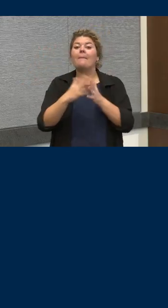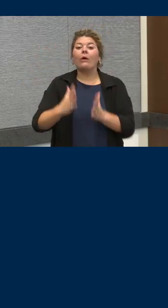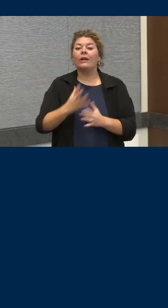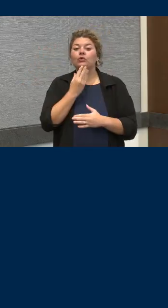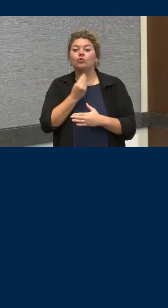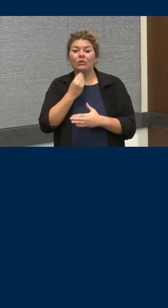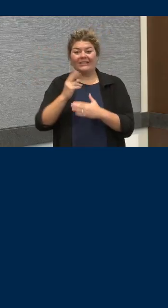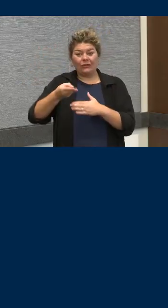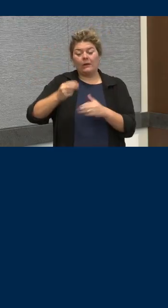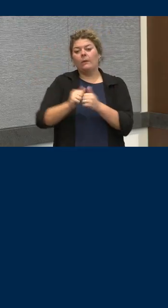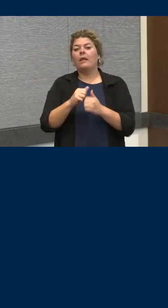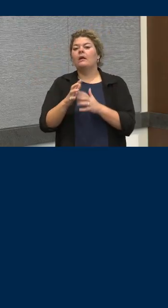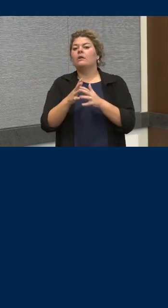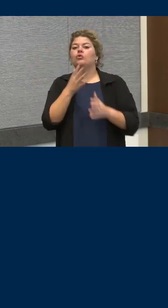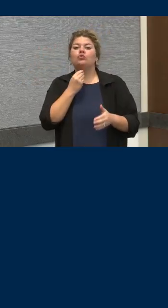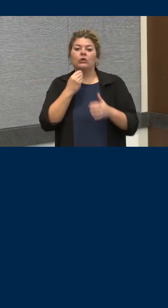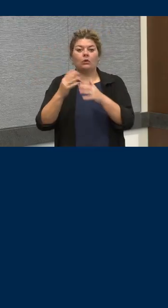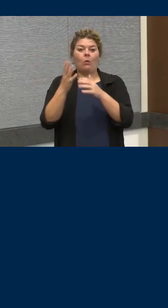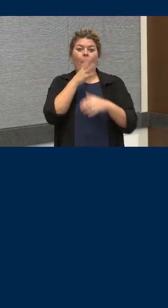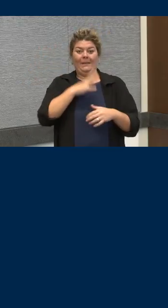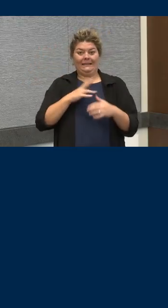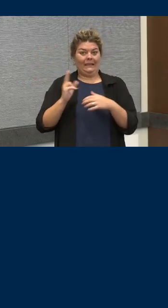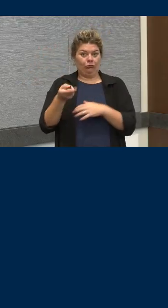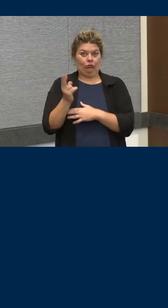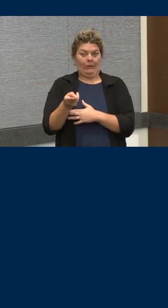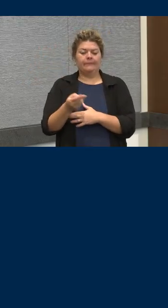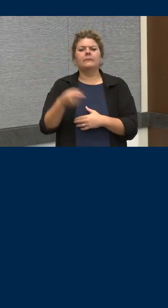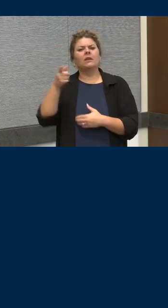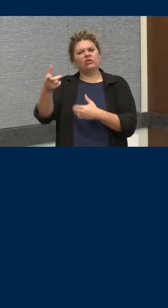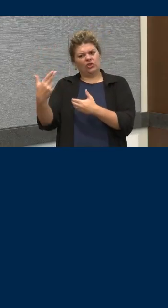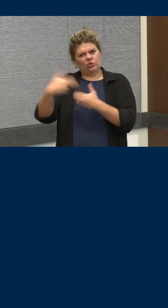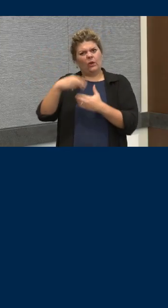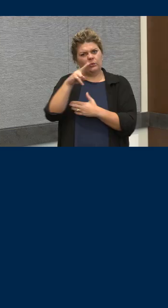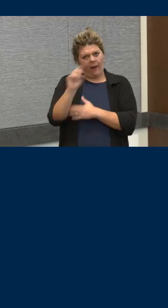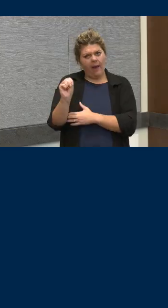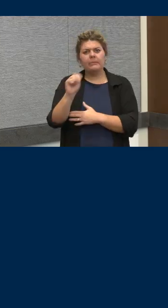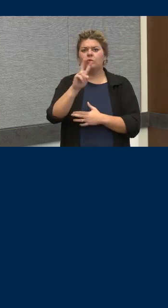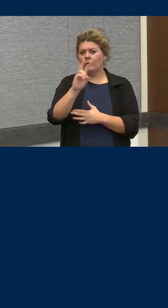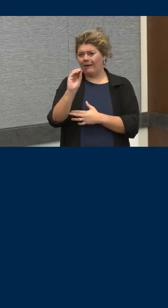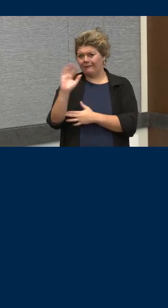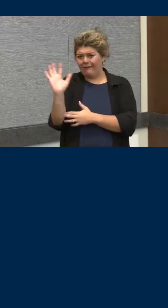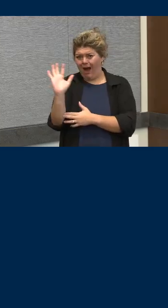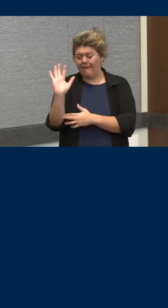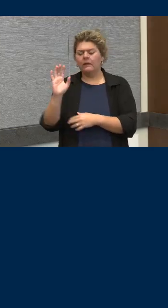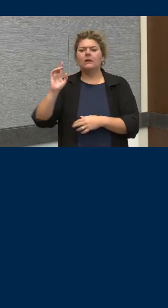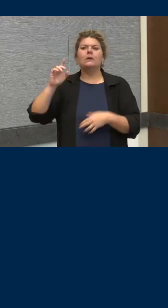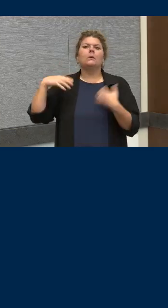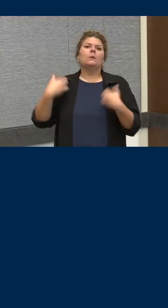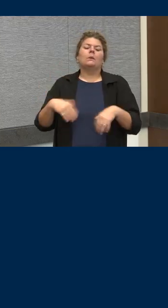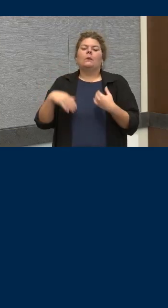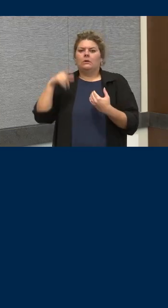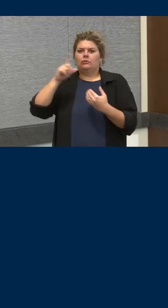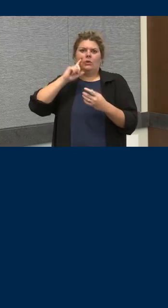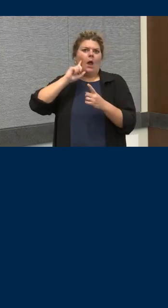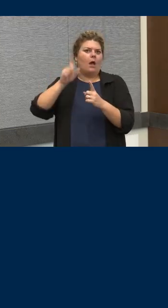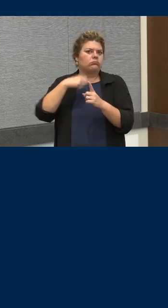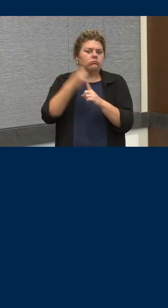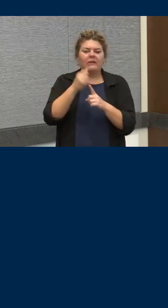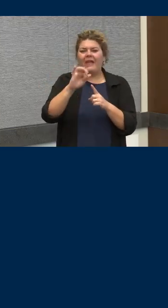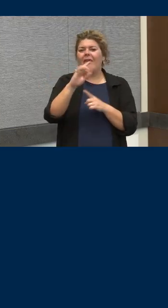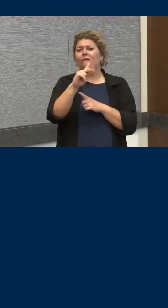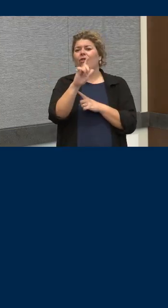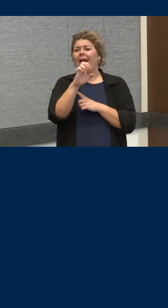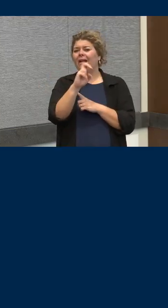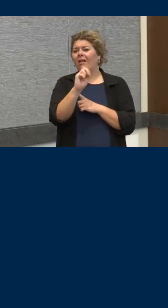and Jewish women's history. Since joining U of M in 2005, she has transformed the Frankel Center